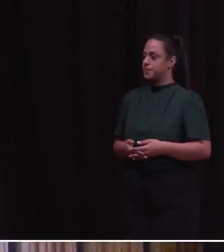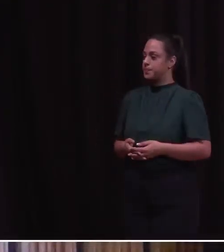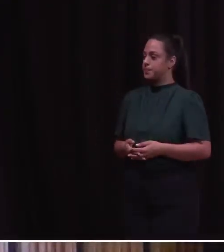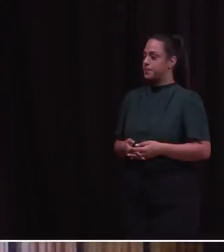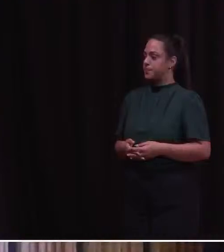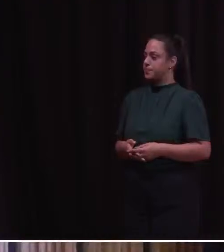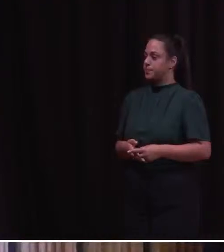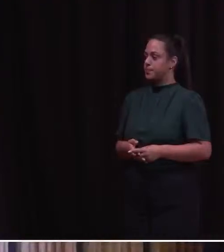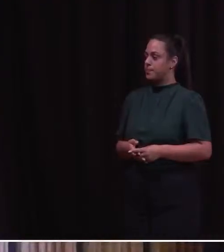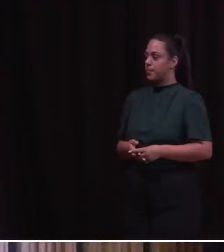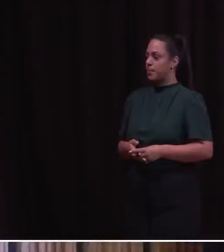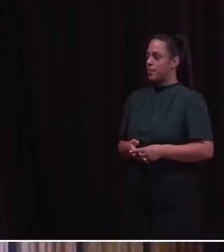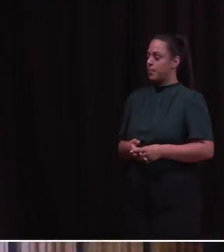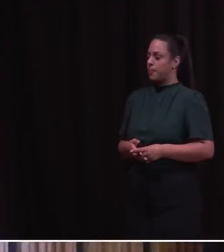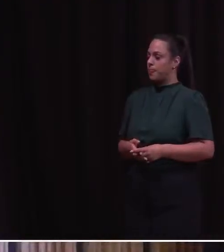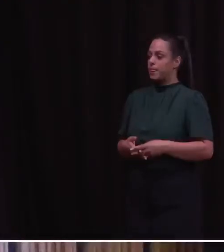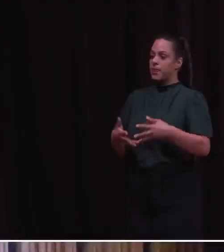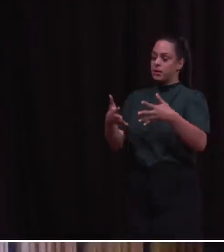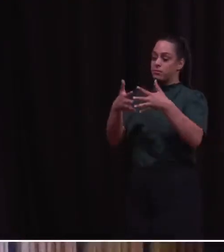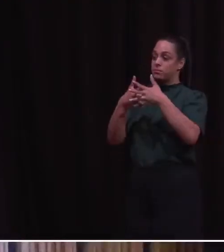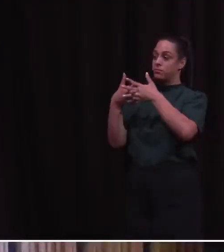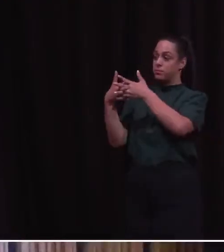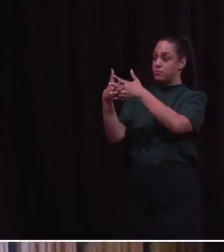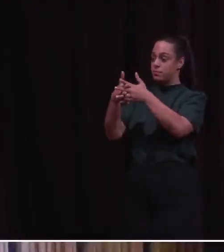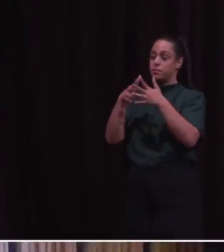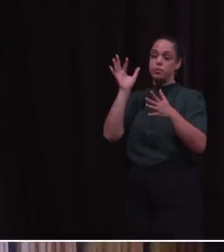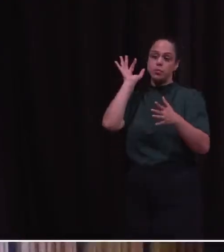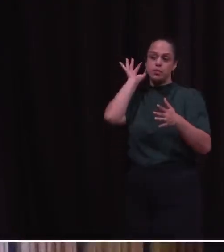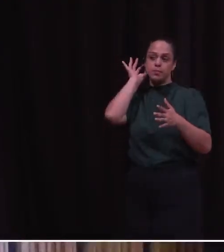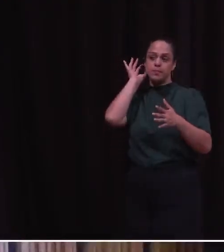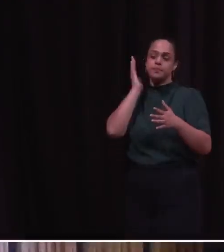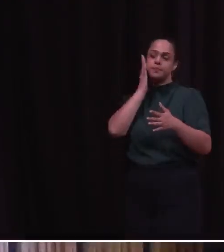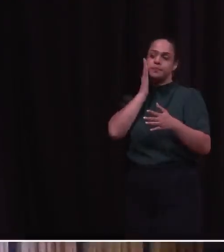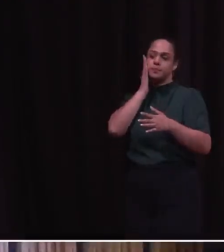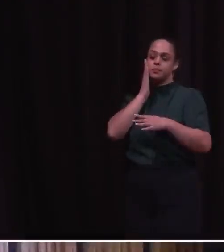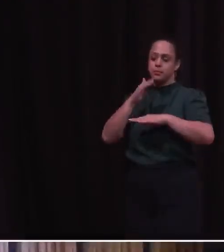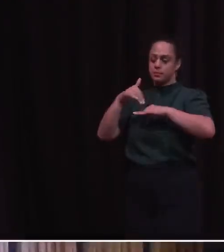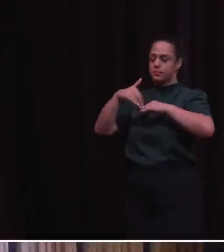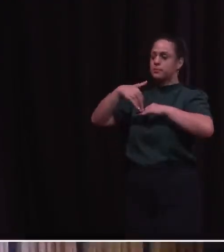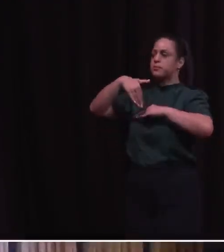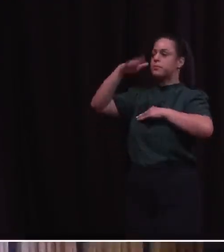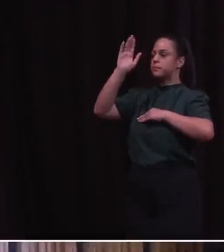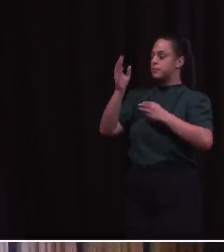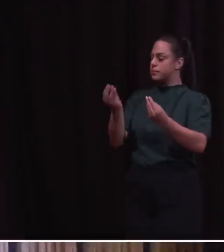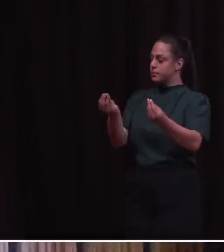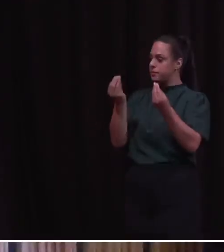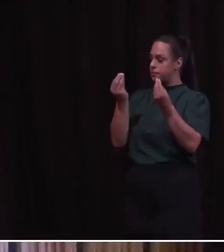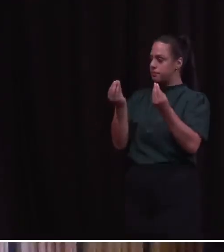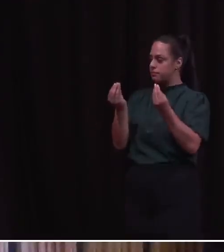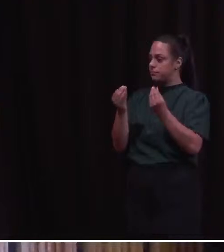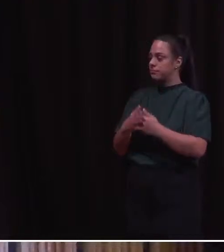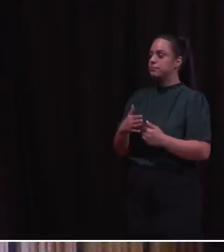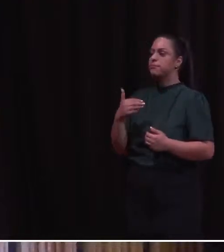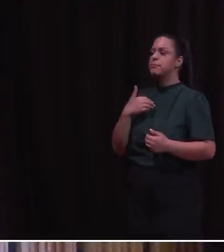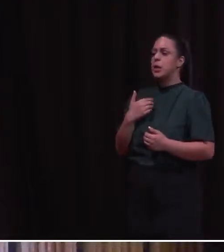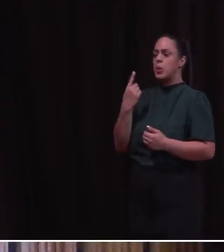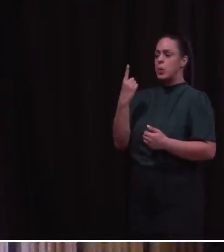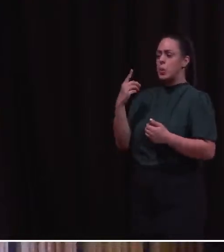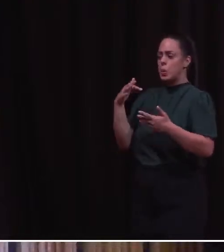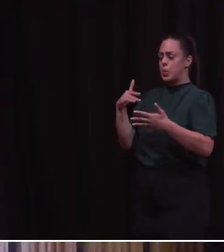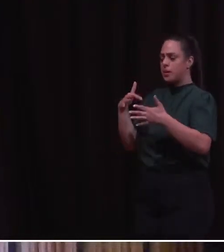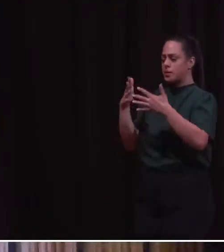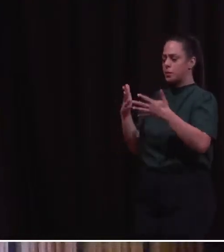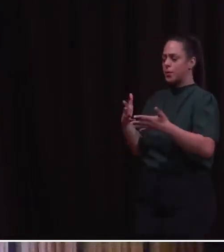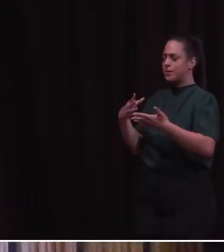when they are giving birth. And in fact, I had a student at Stony Brook who was doing her PhD in sociology and